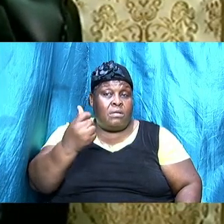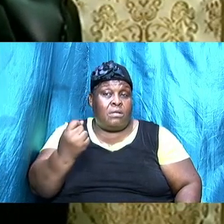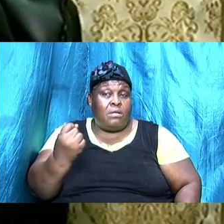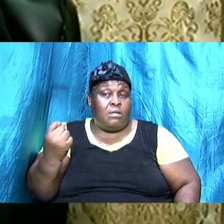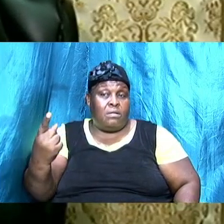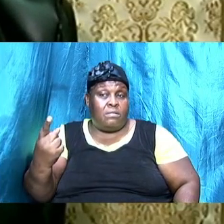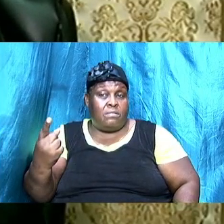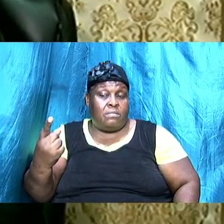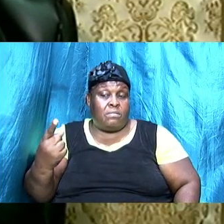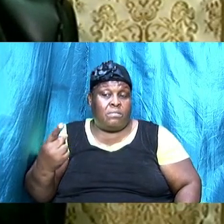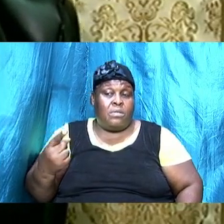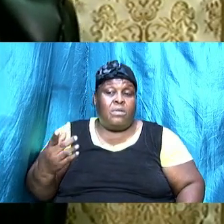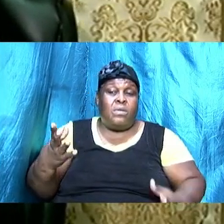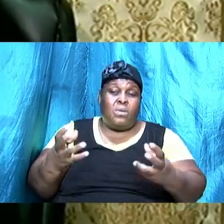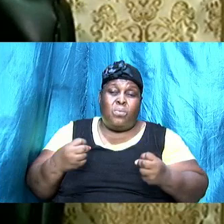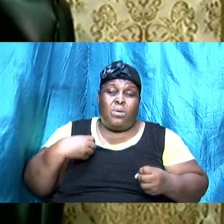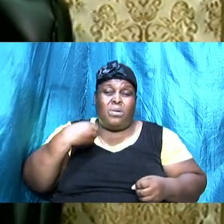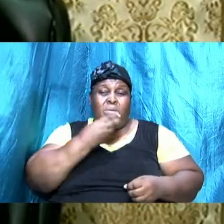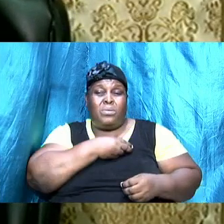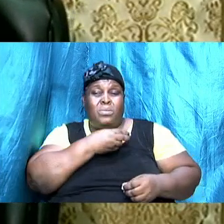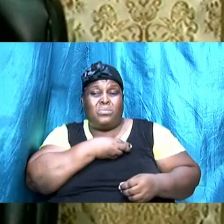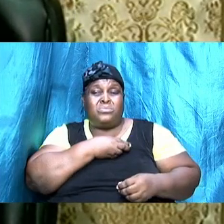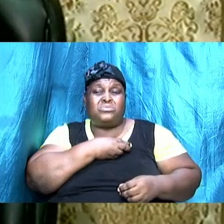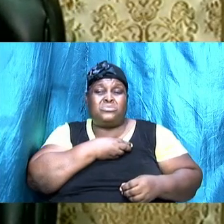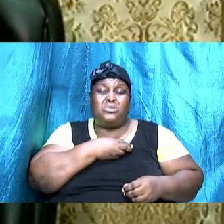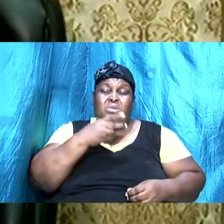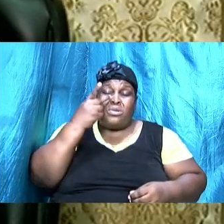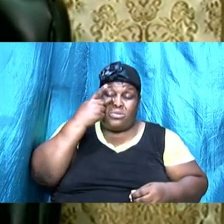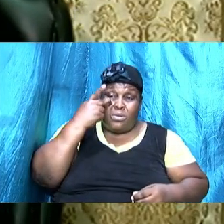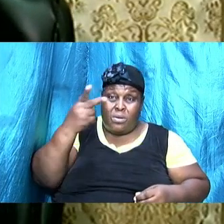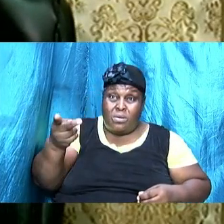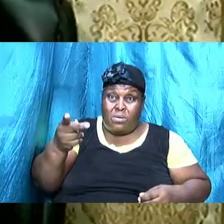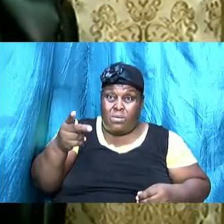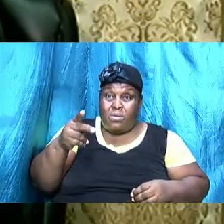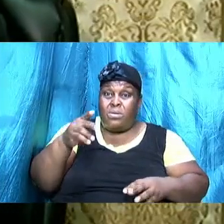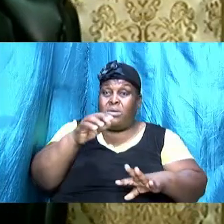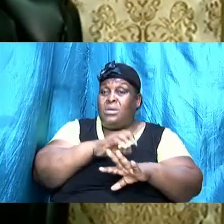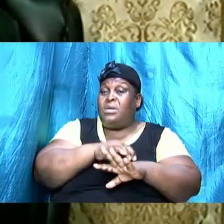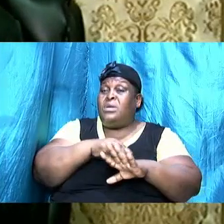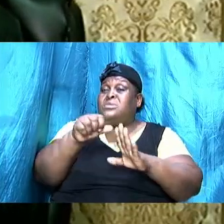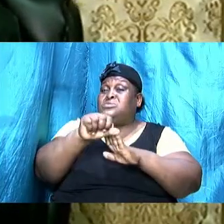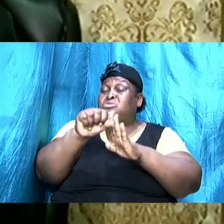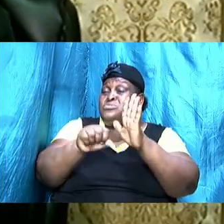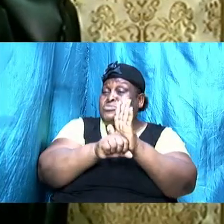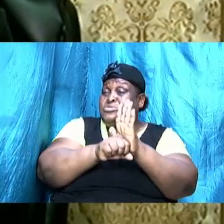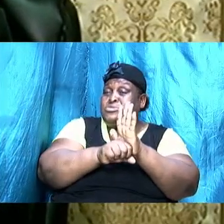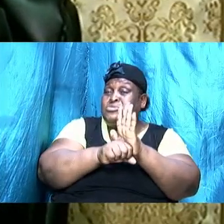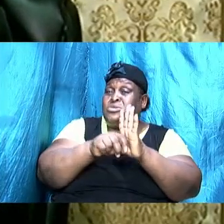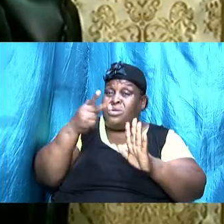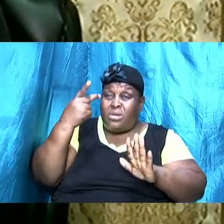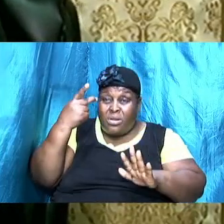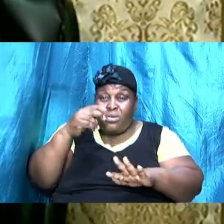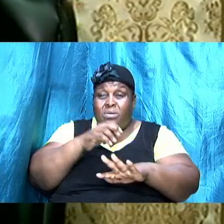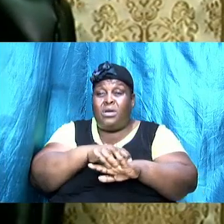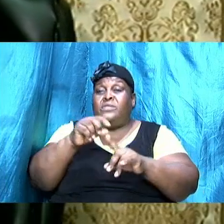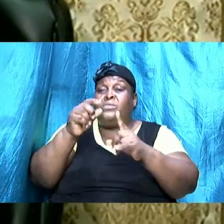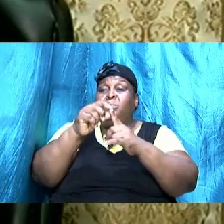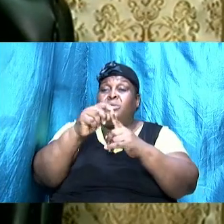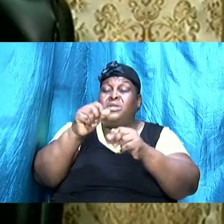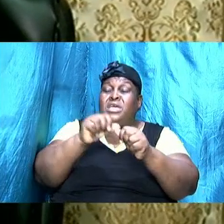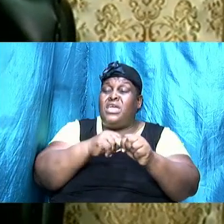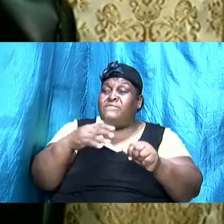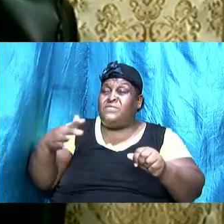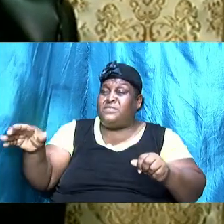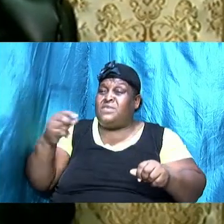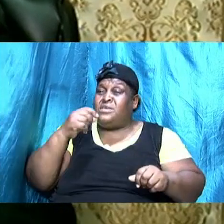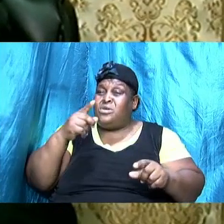us to look at scriptures, to look at the word in everything that we do